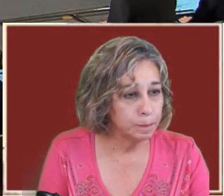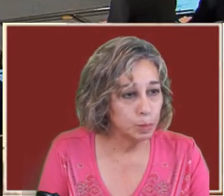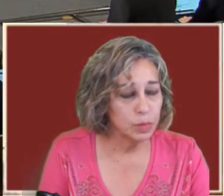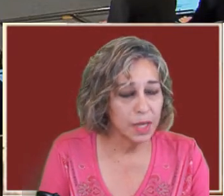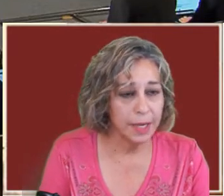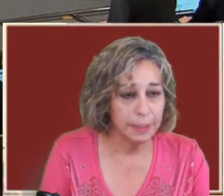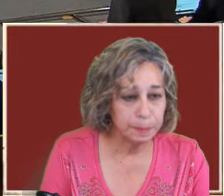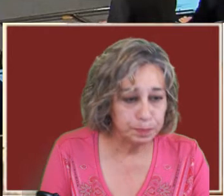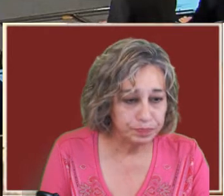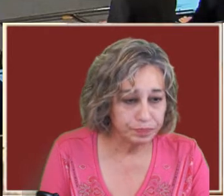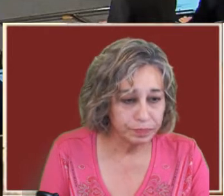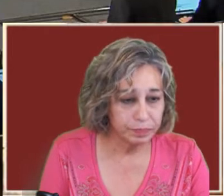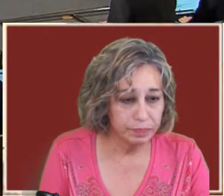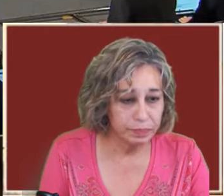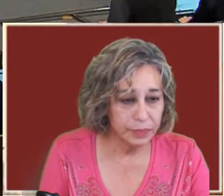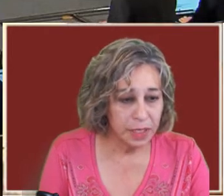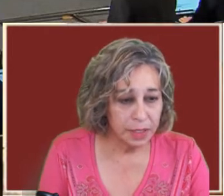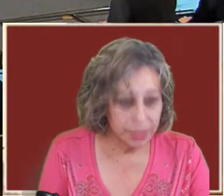Okay.